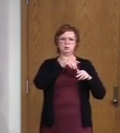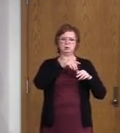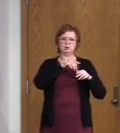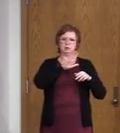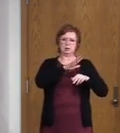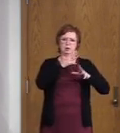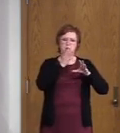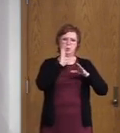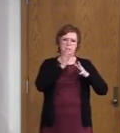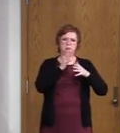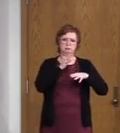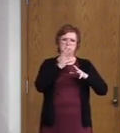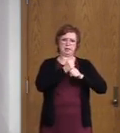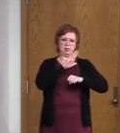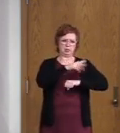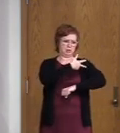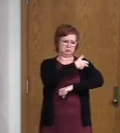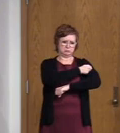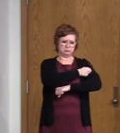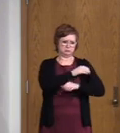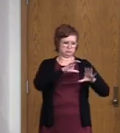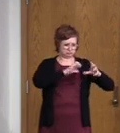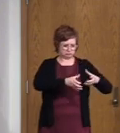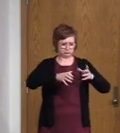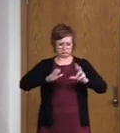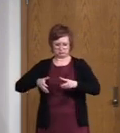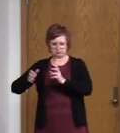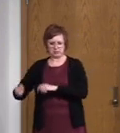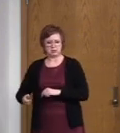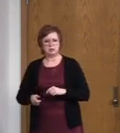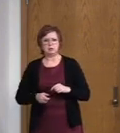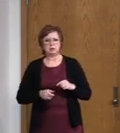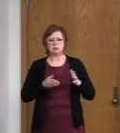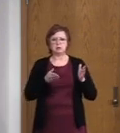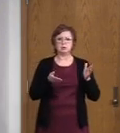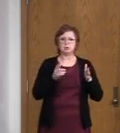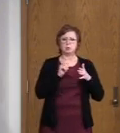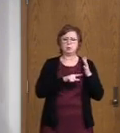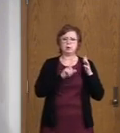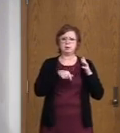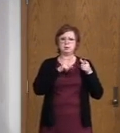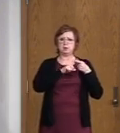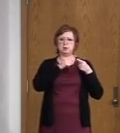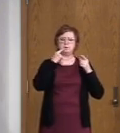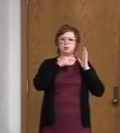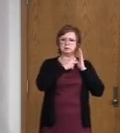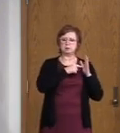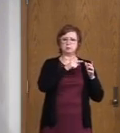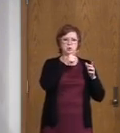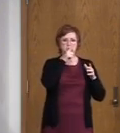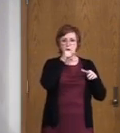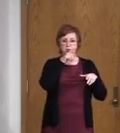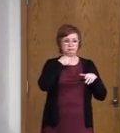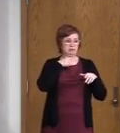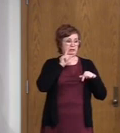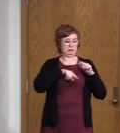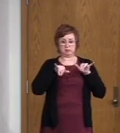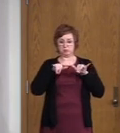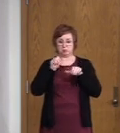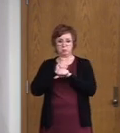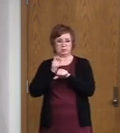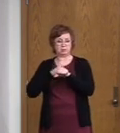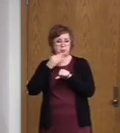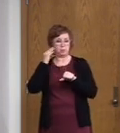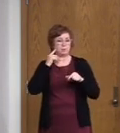who aren't able to stay home because of their jobs, like police officers, firefighters, other, kind